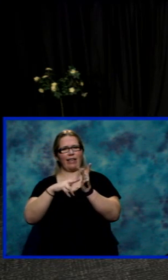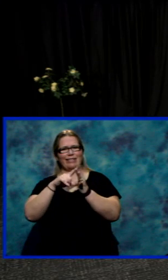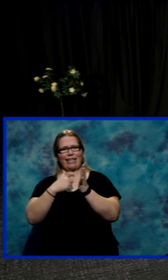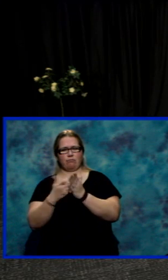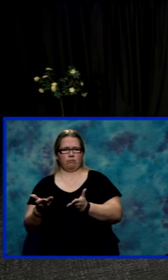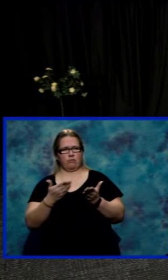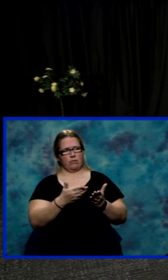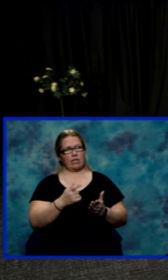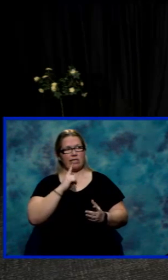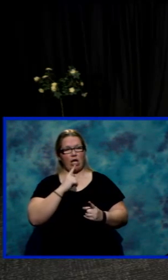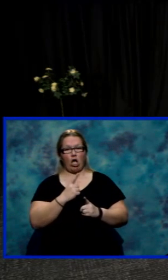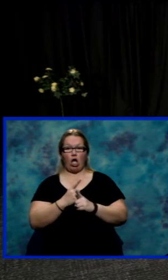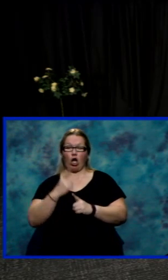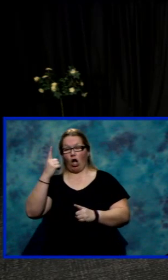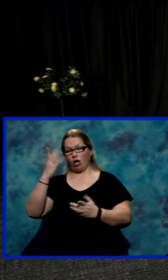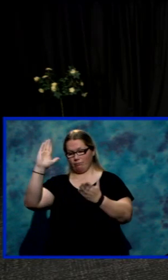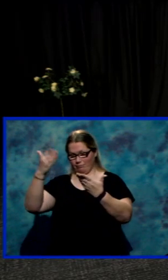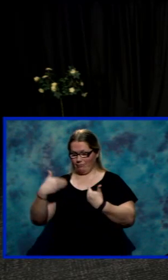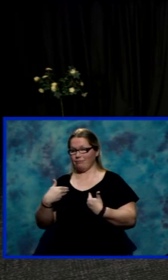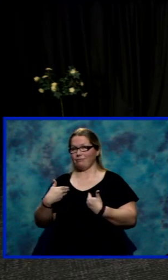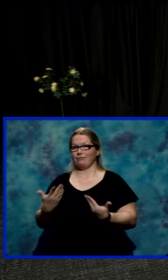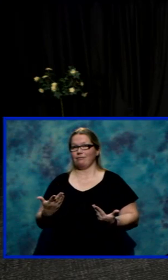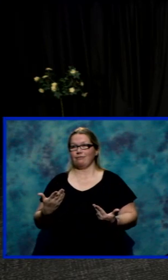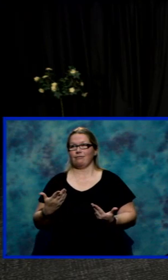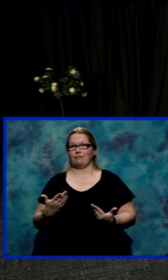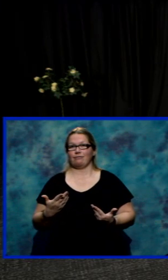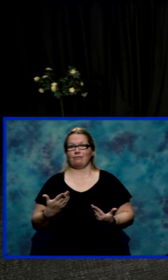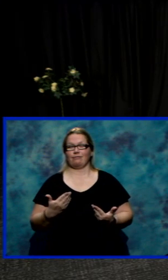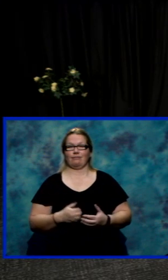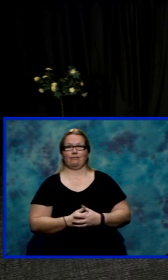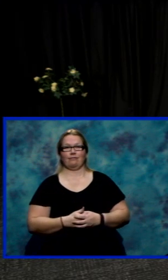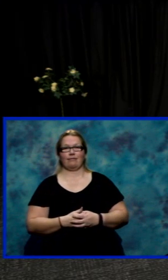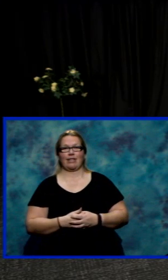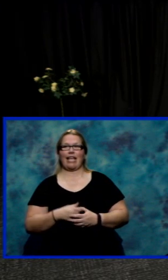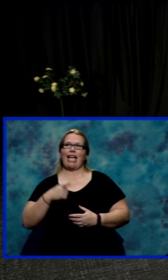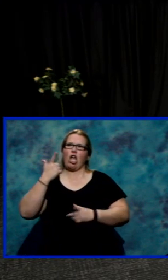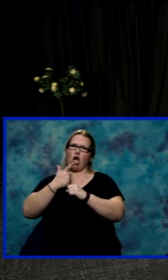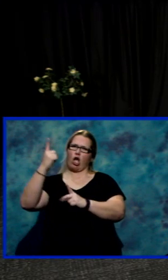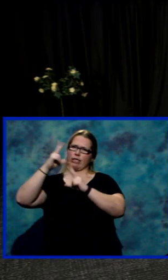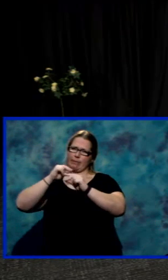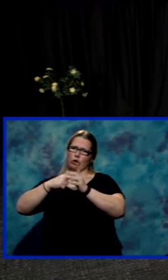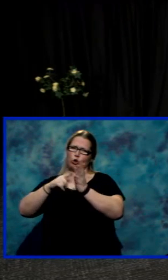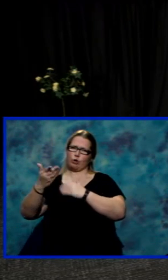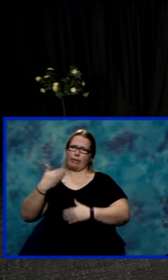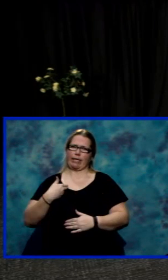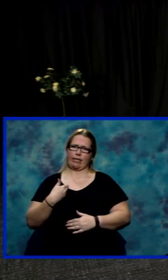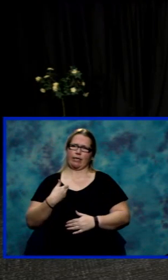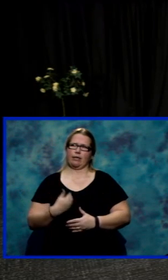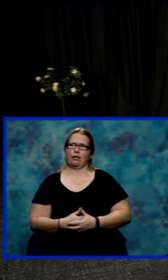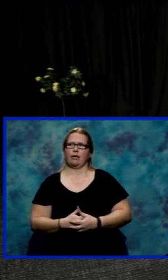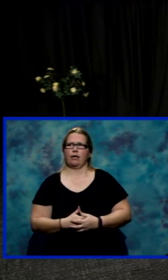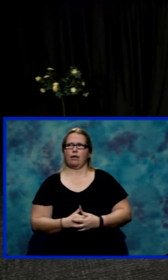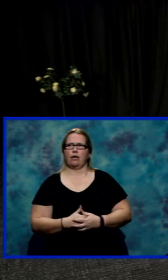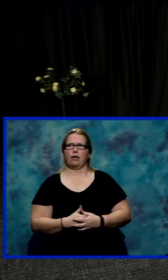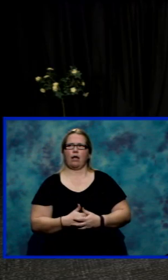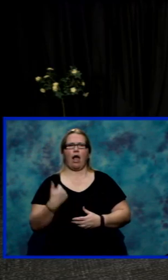Look, God has vindicated me. I am vindicated. He's speaking to me. And I think quite often when we're